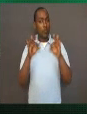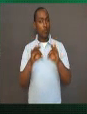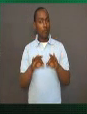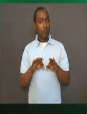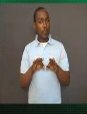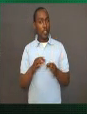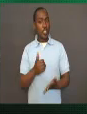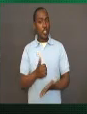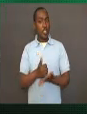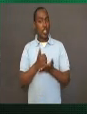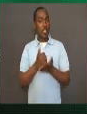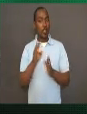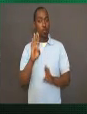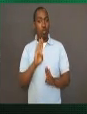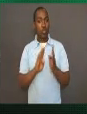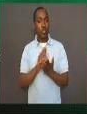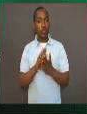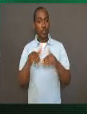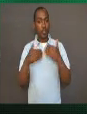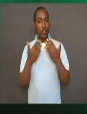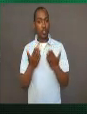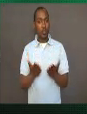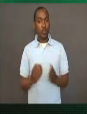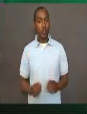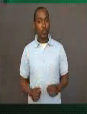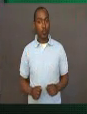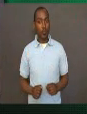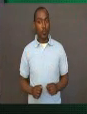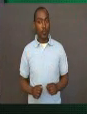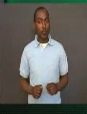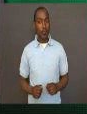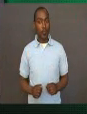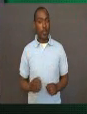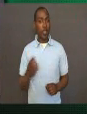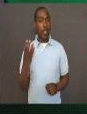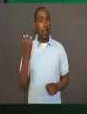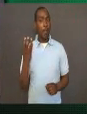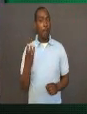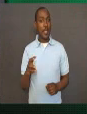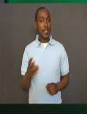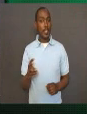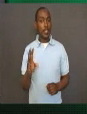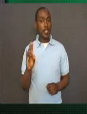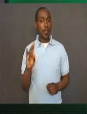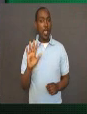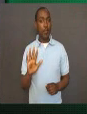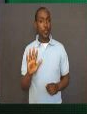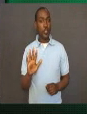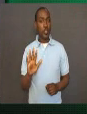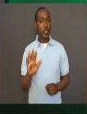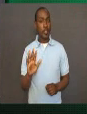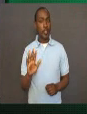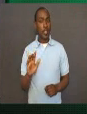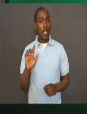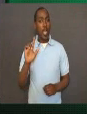contributions to the field of biology. In 1675,